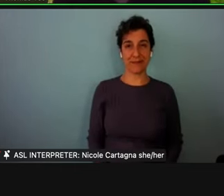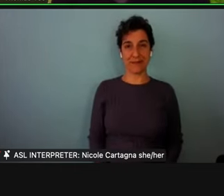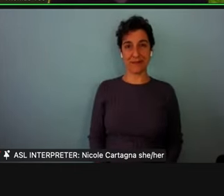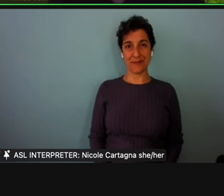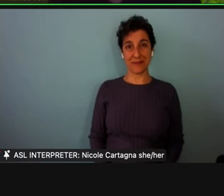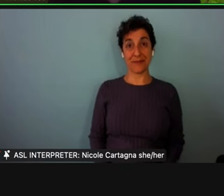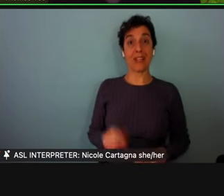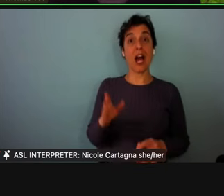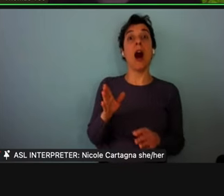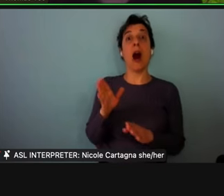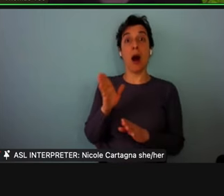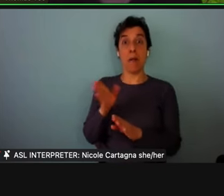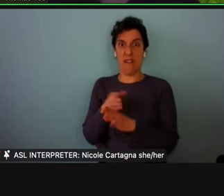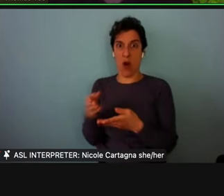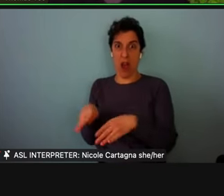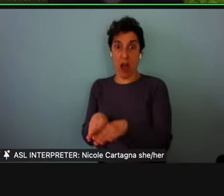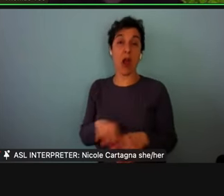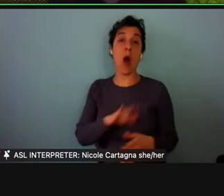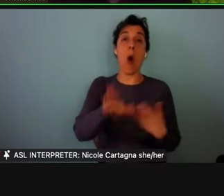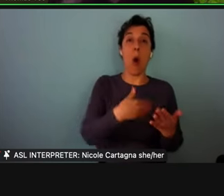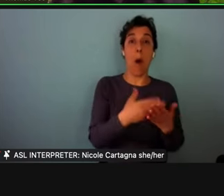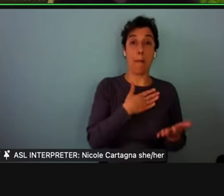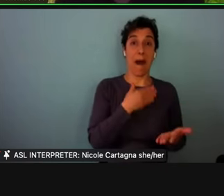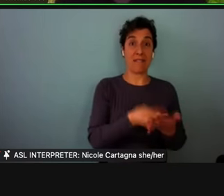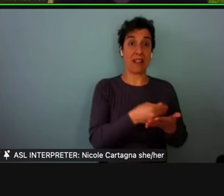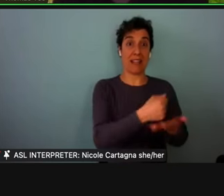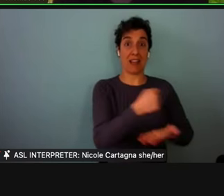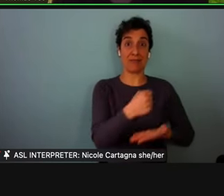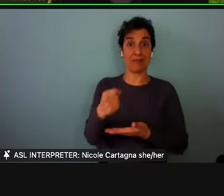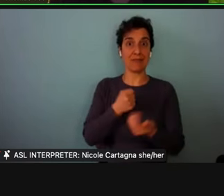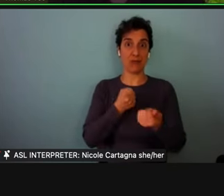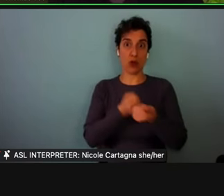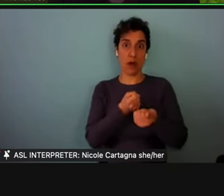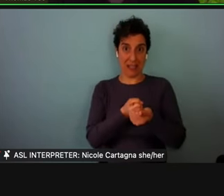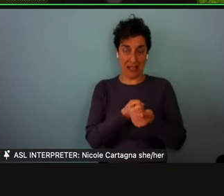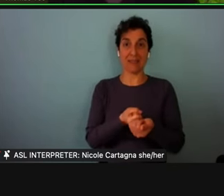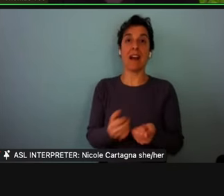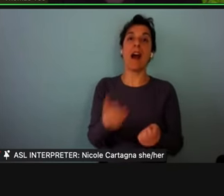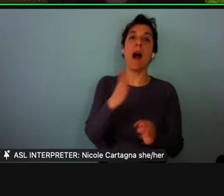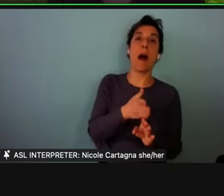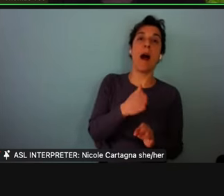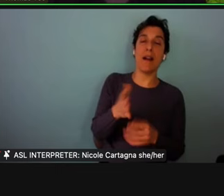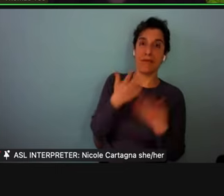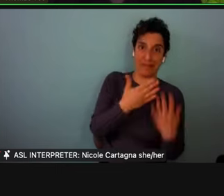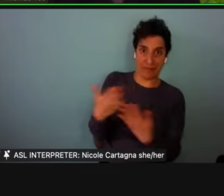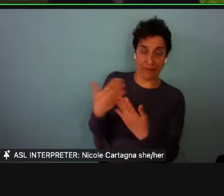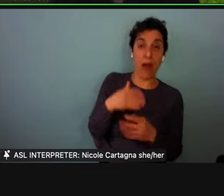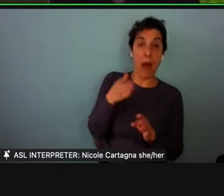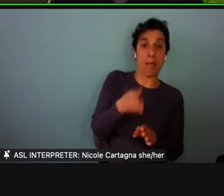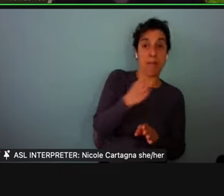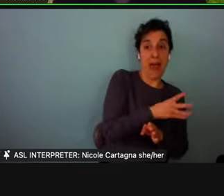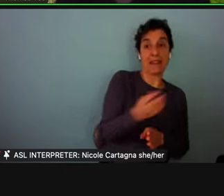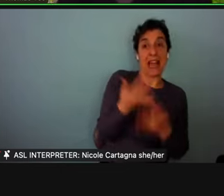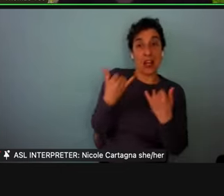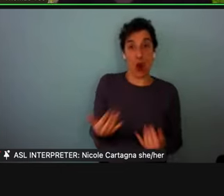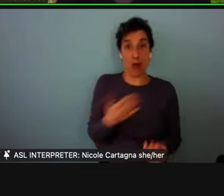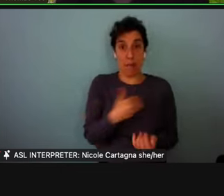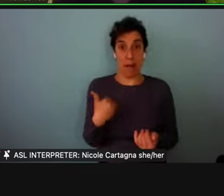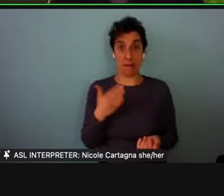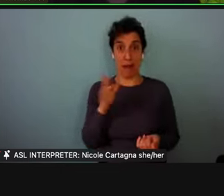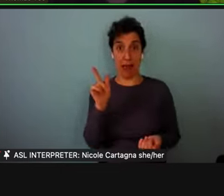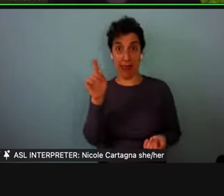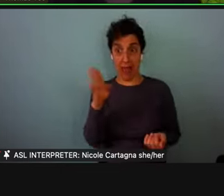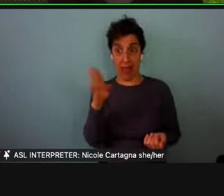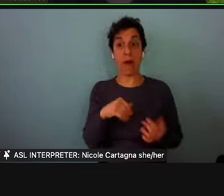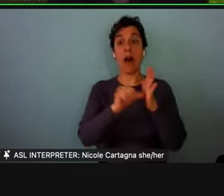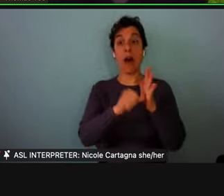Before I end, I'd like to thank all my funding sources. I'd like to thank past and current members of my lab. I've highlighted those whose